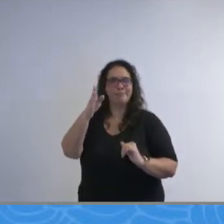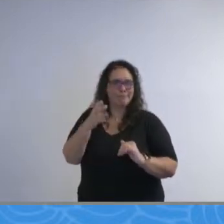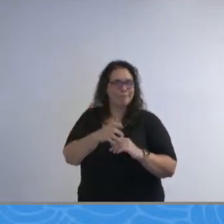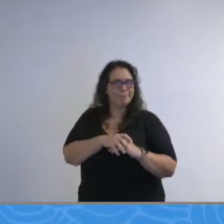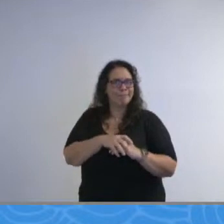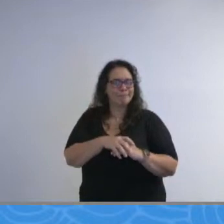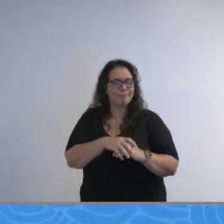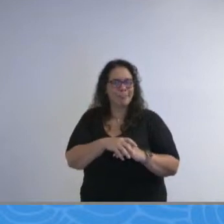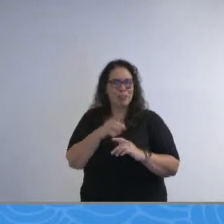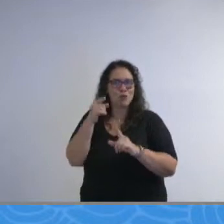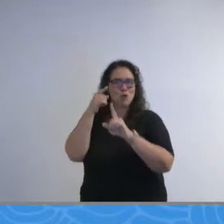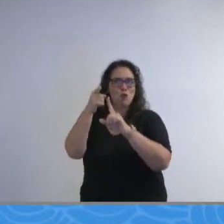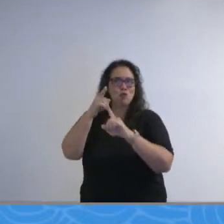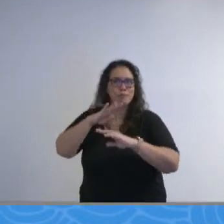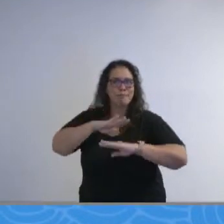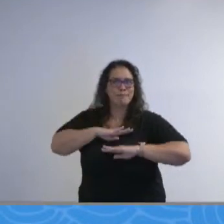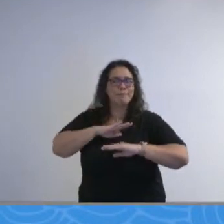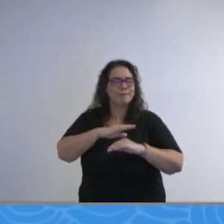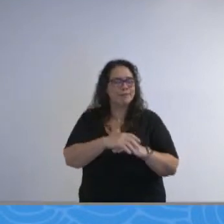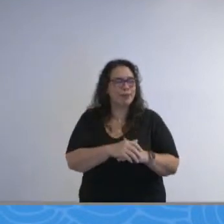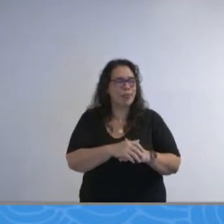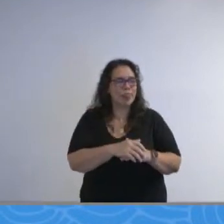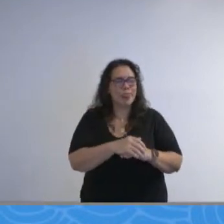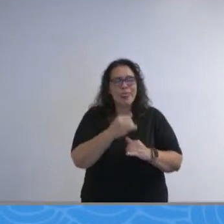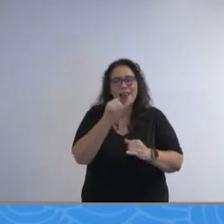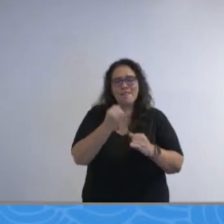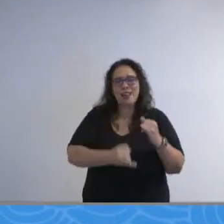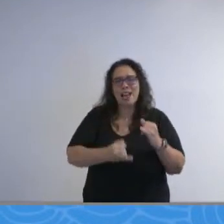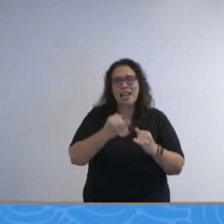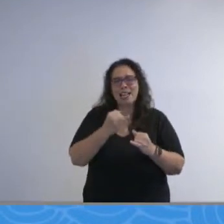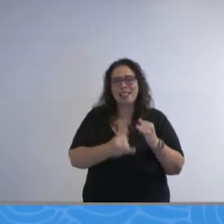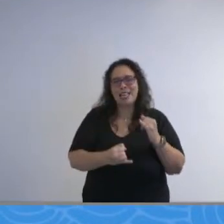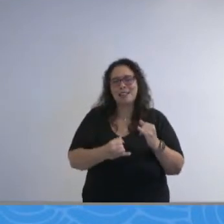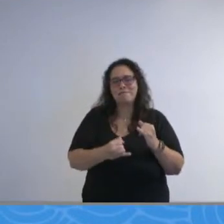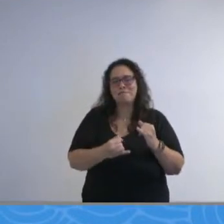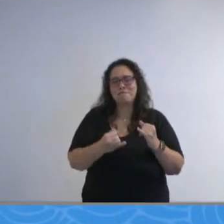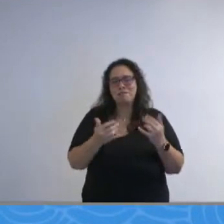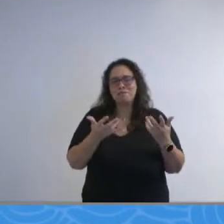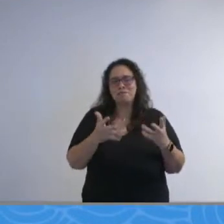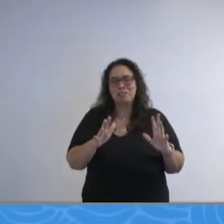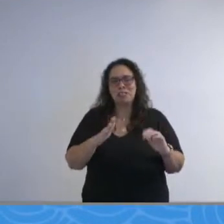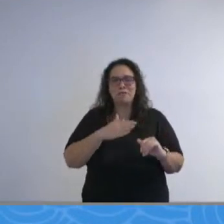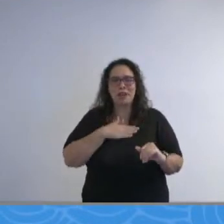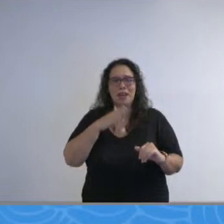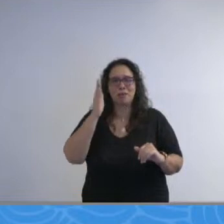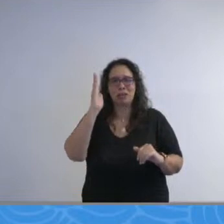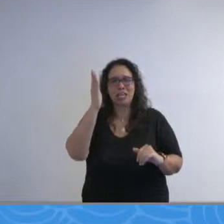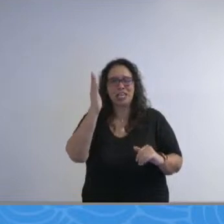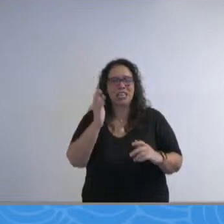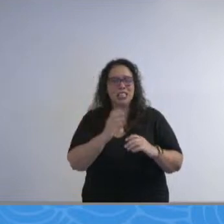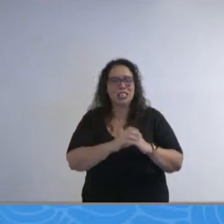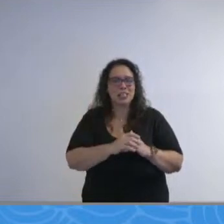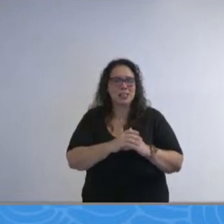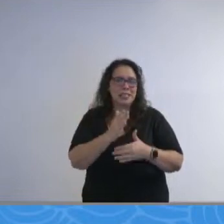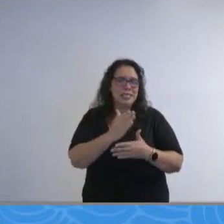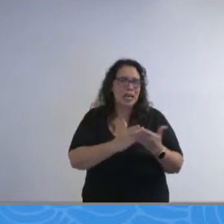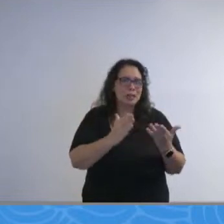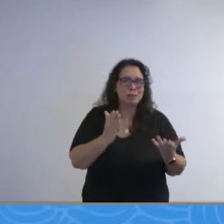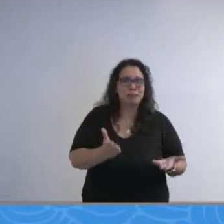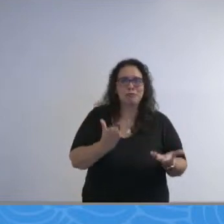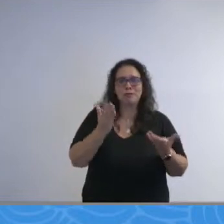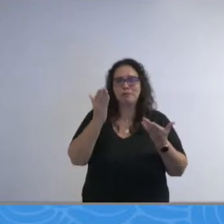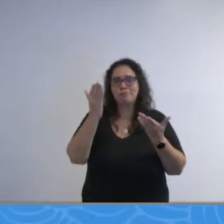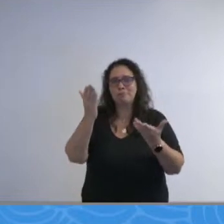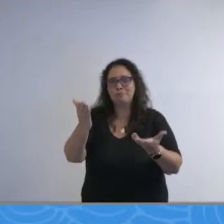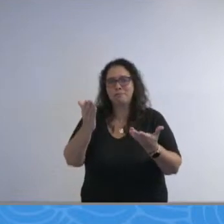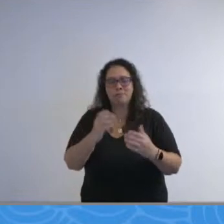And finally, I always like to conclude my presentation with some suggestions